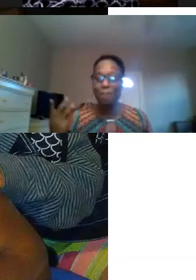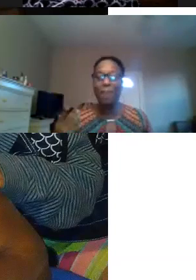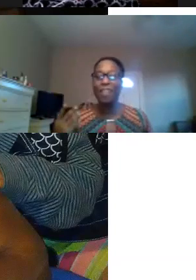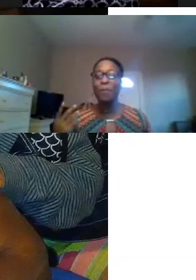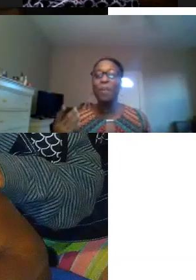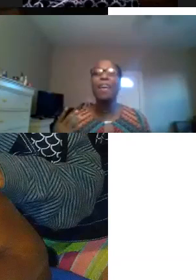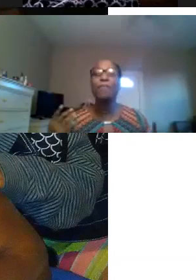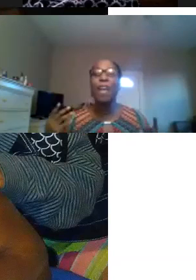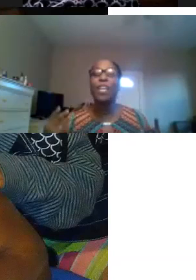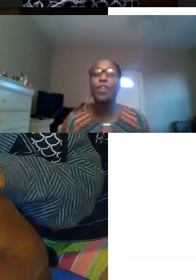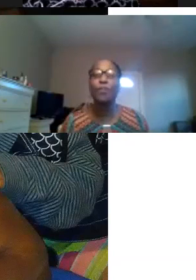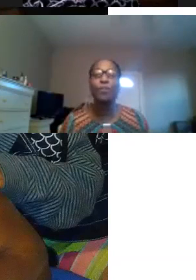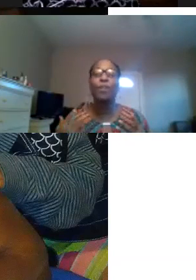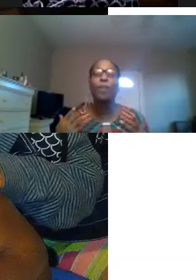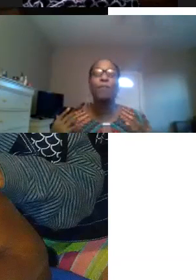know, like,